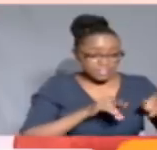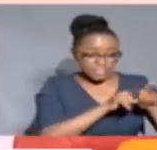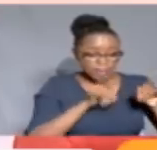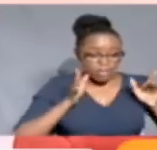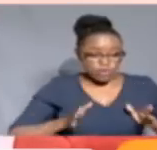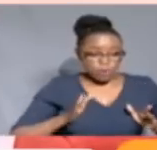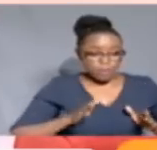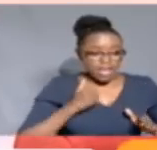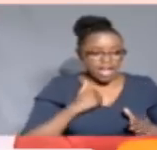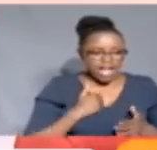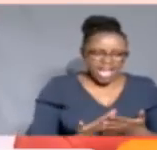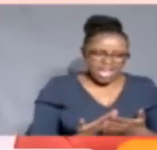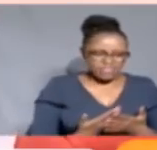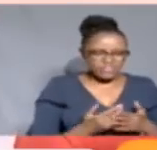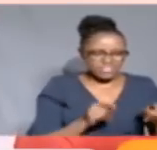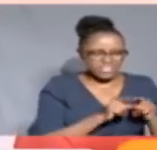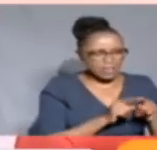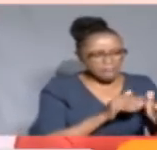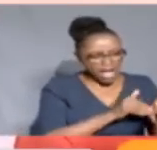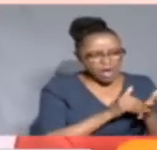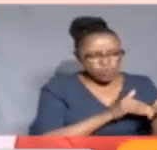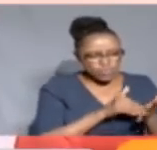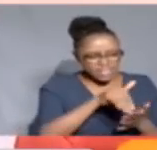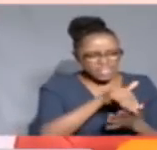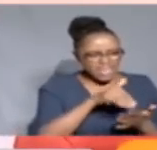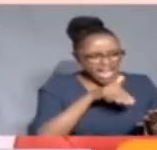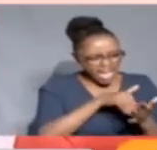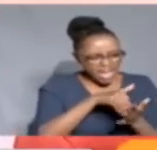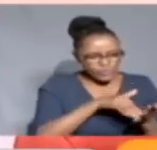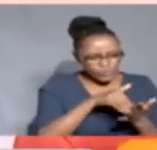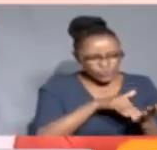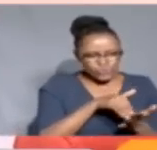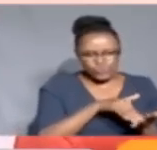as human beings, we have soft spots. We all, even men,